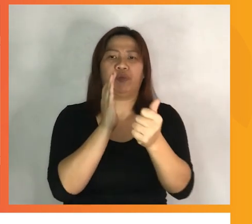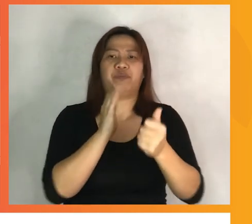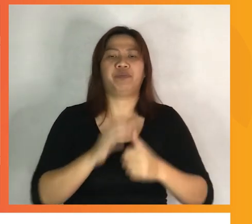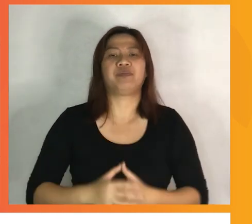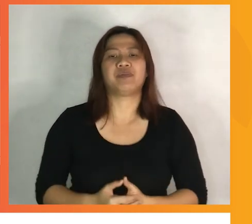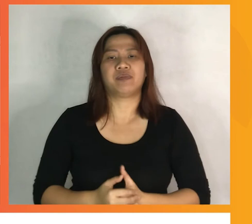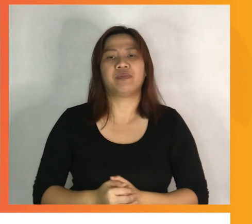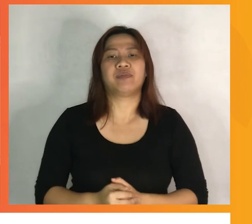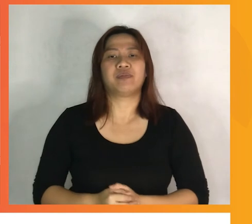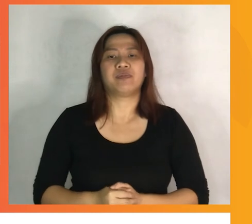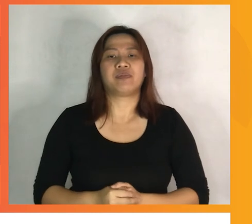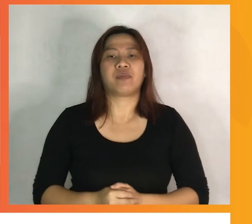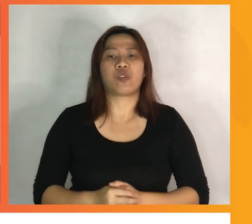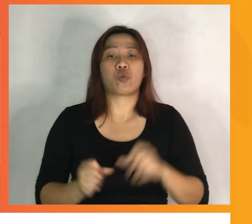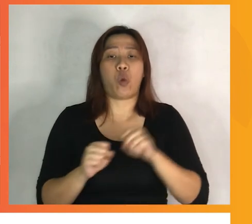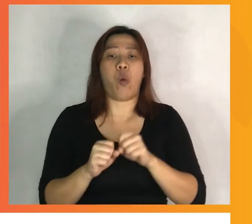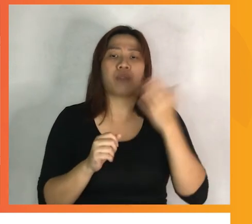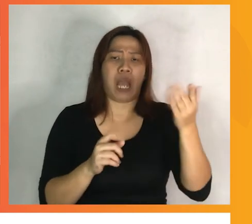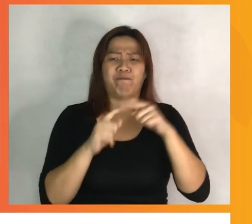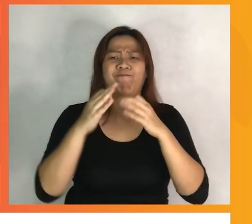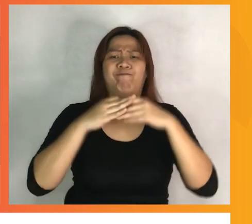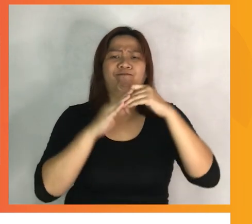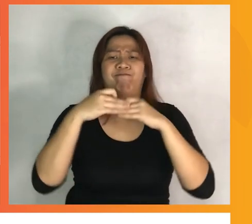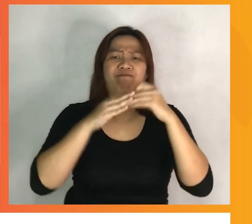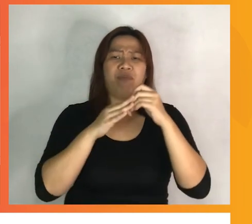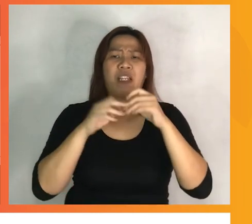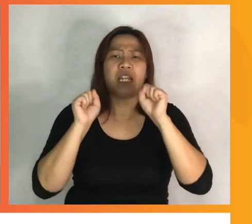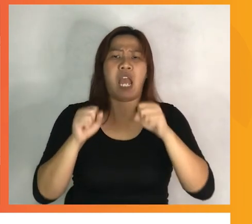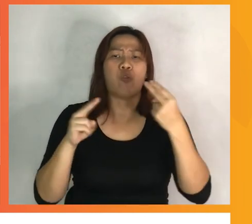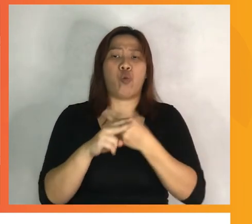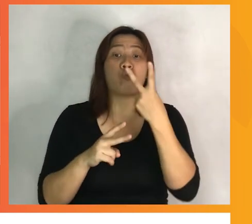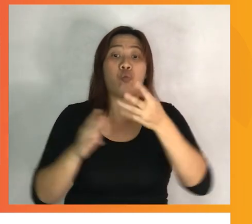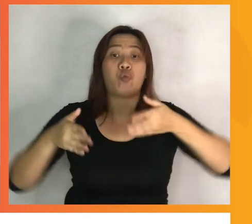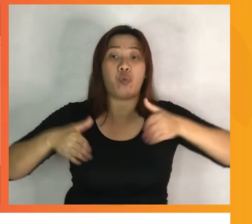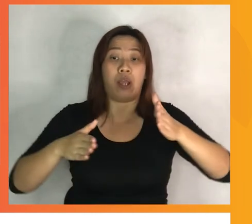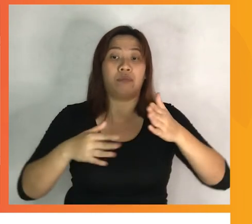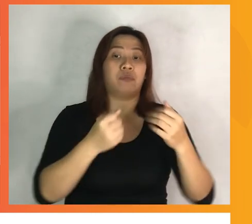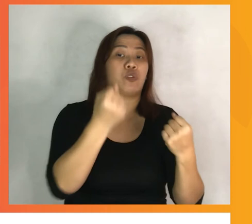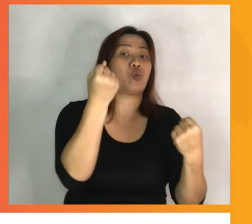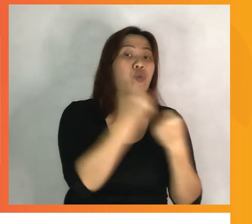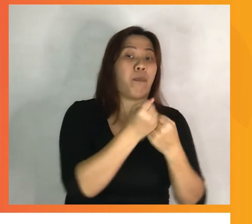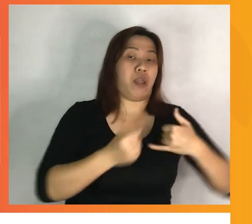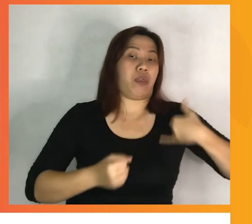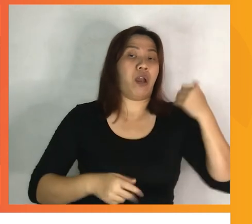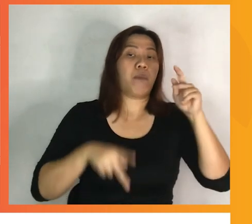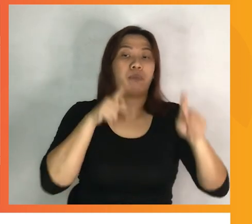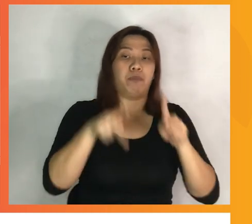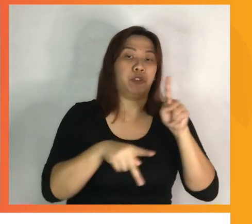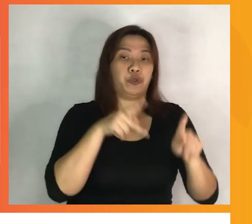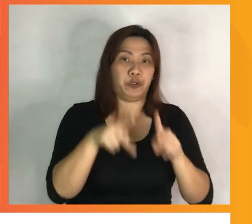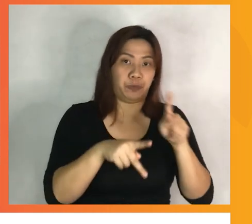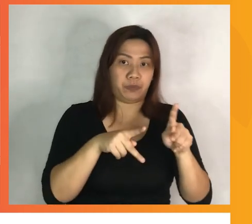and with any ability. So it's there to be flexible and to be used in two ways really: